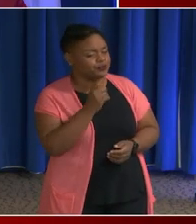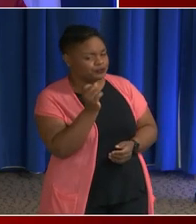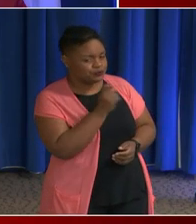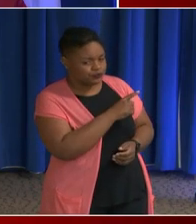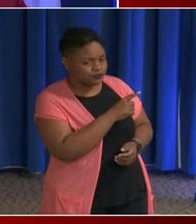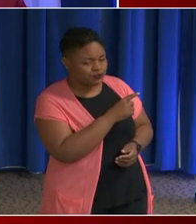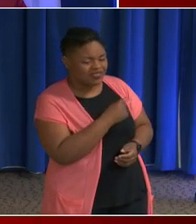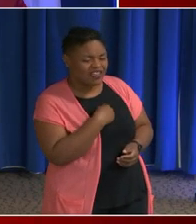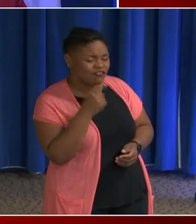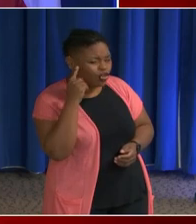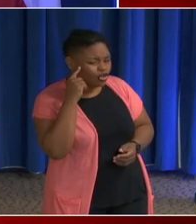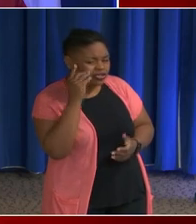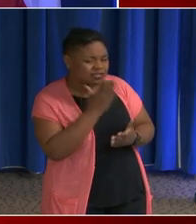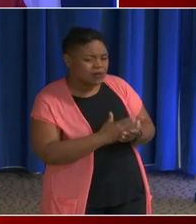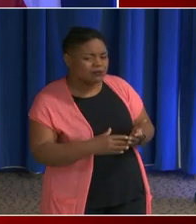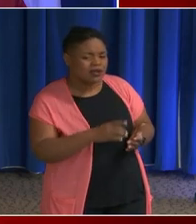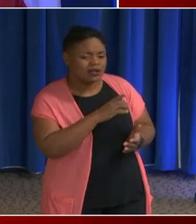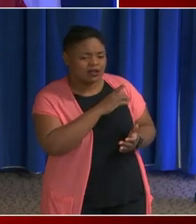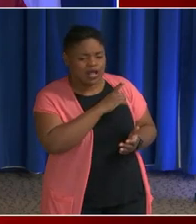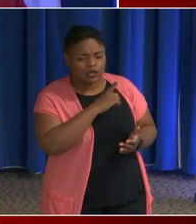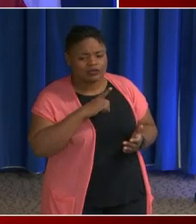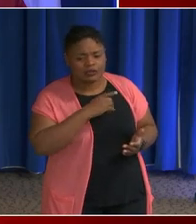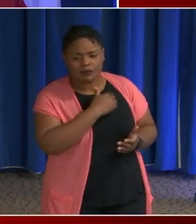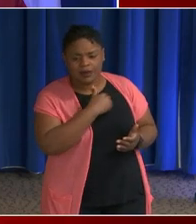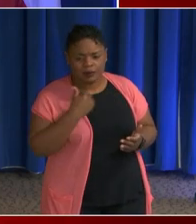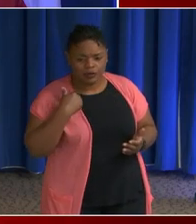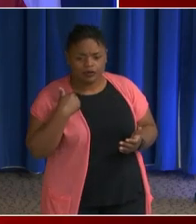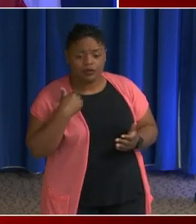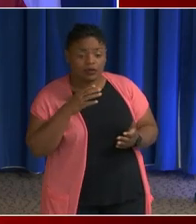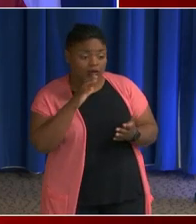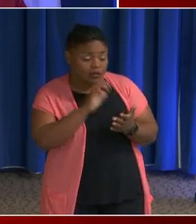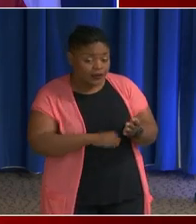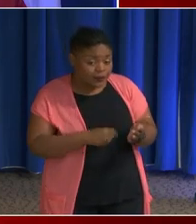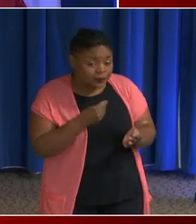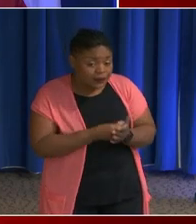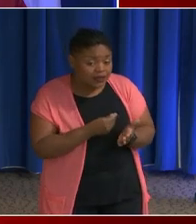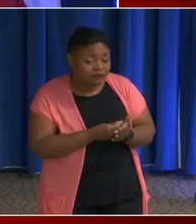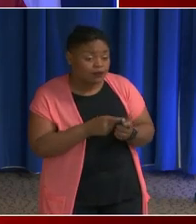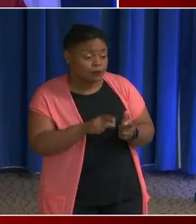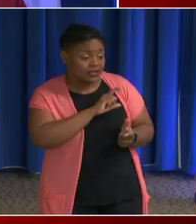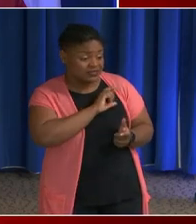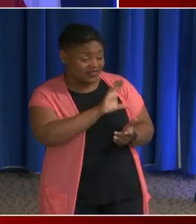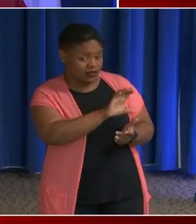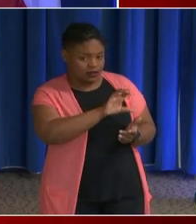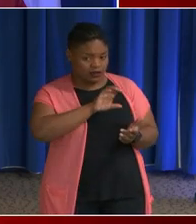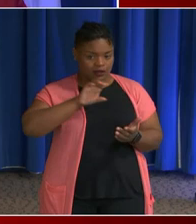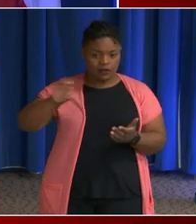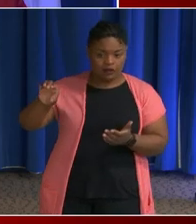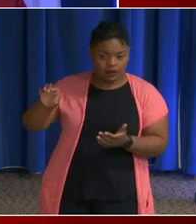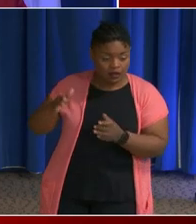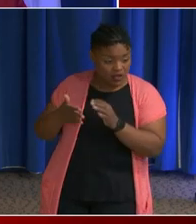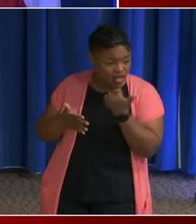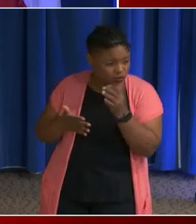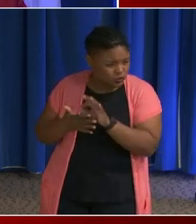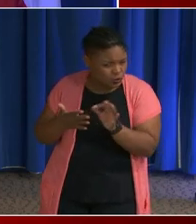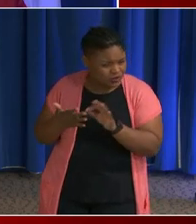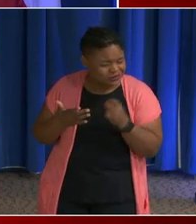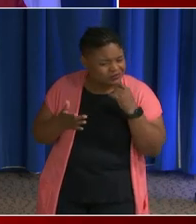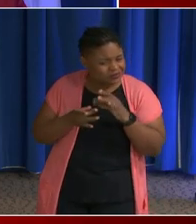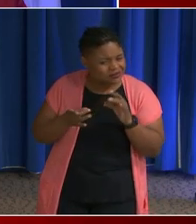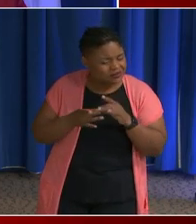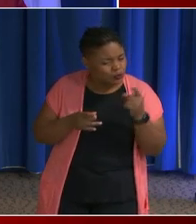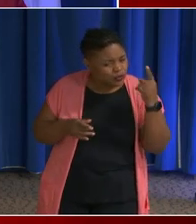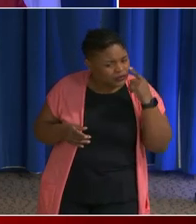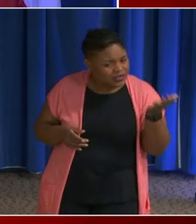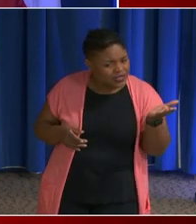some council members will look to take funding from police and move it to alternatives. So what is your reaction to that? Well, I have my budget